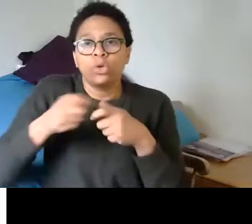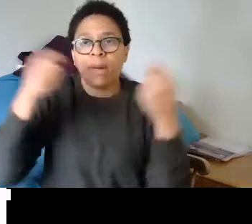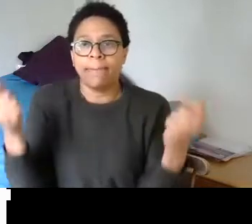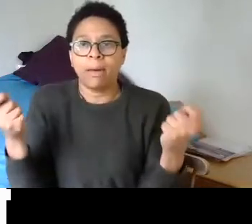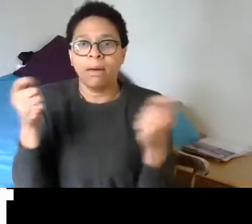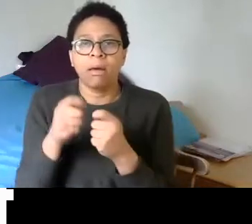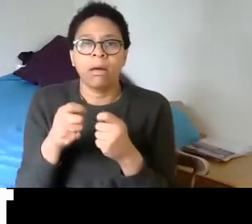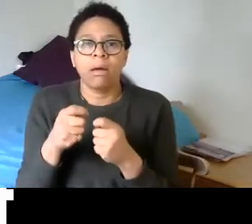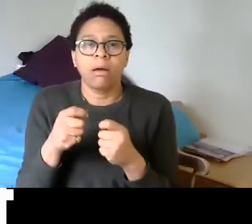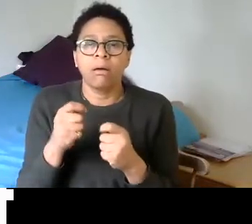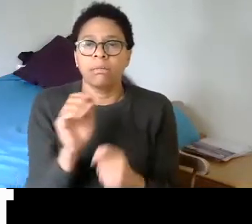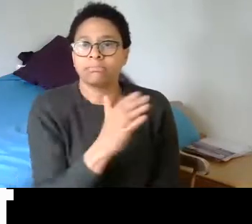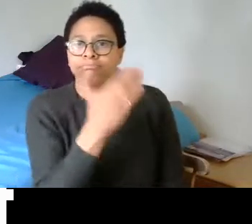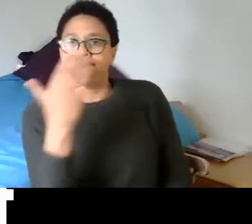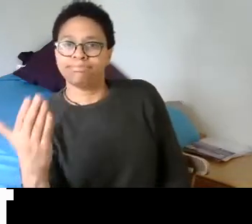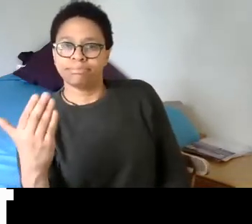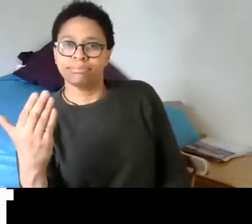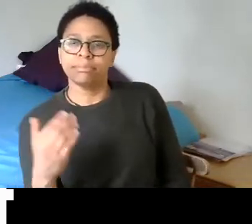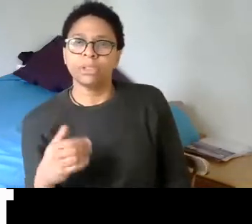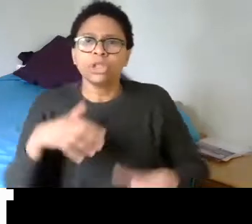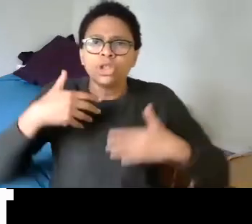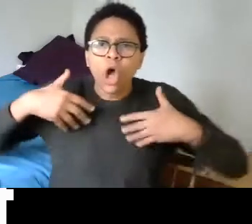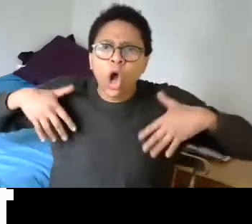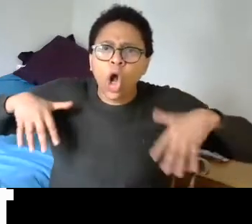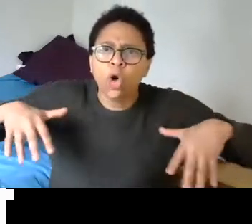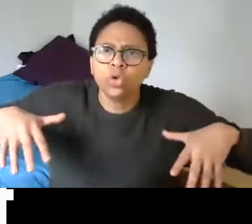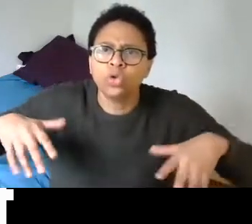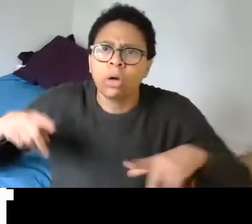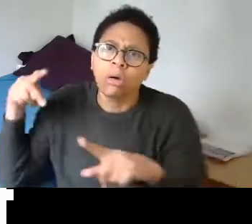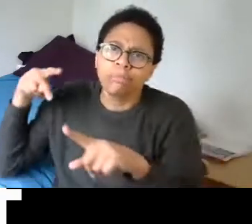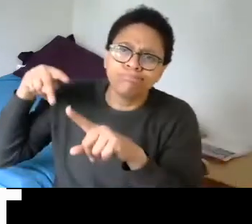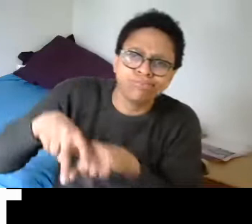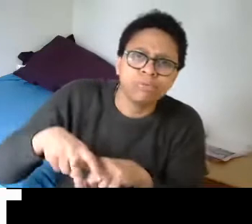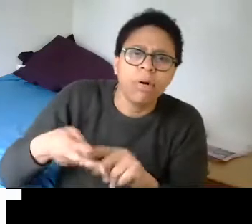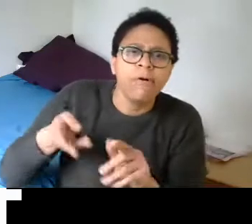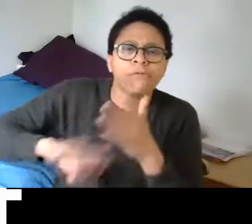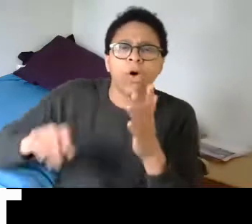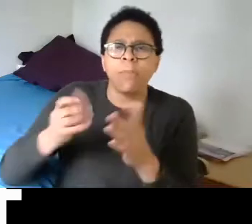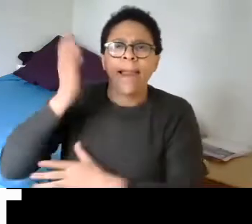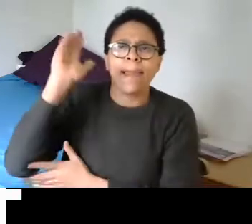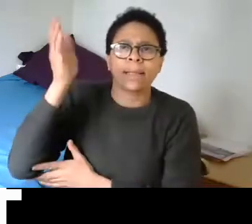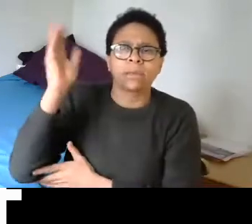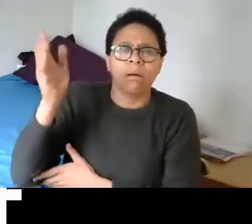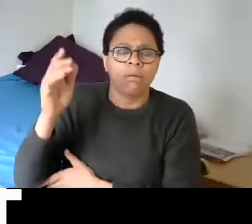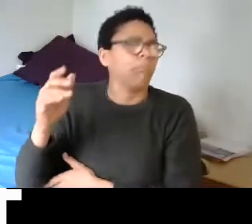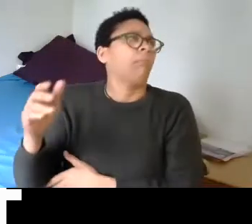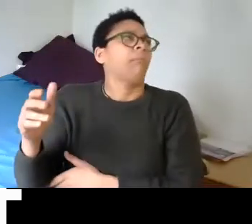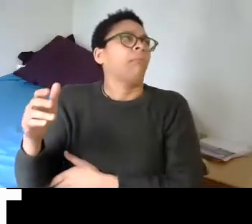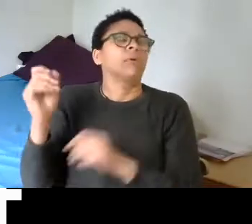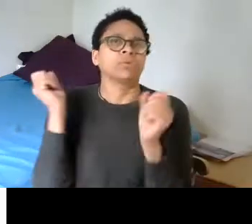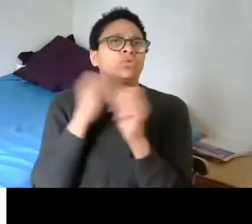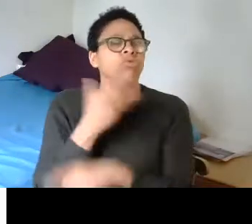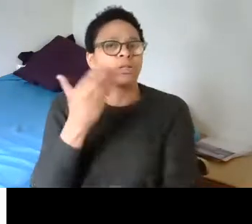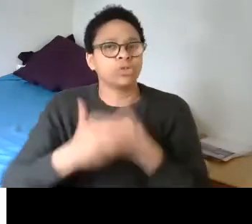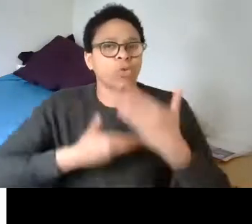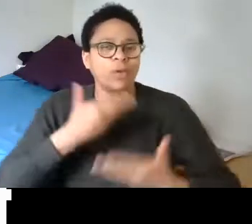title, Ghost Laid Low by Rector, Strange Spook Story from Leicester, Bedclothes Torn from Sleeping Visitors. Now